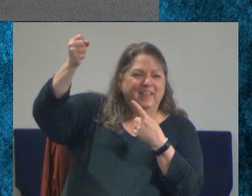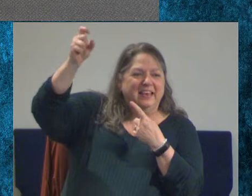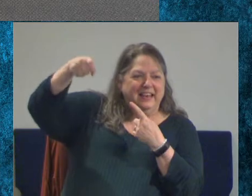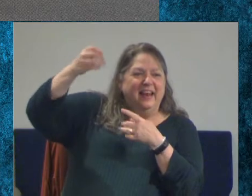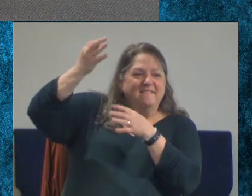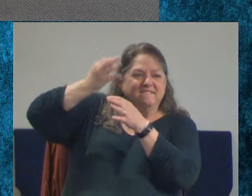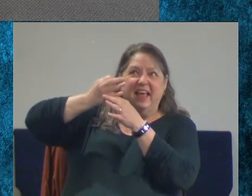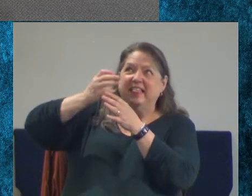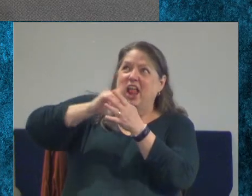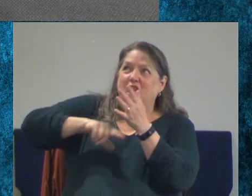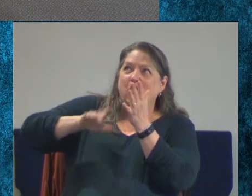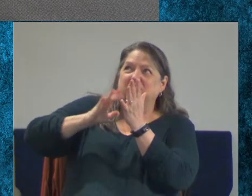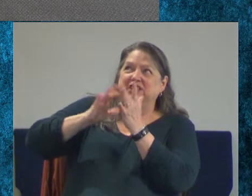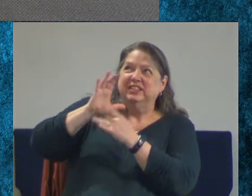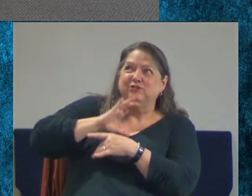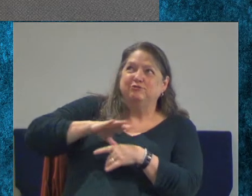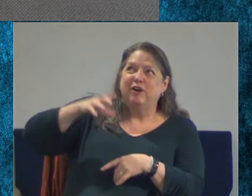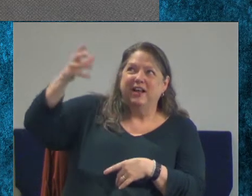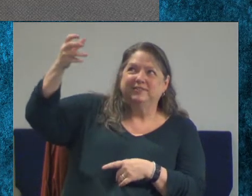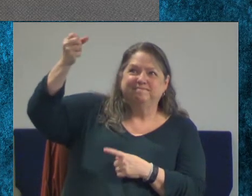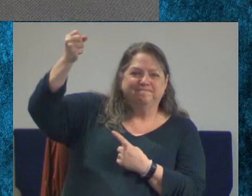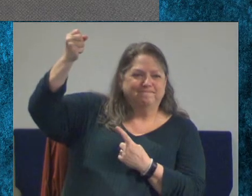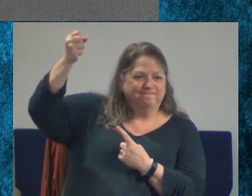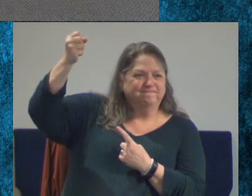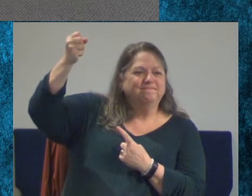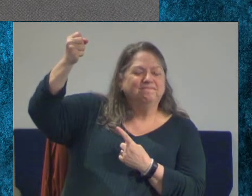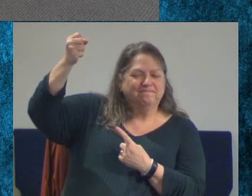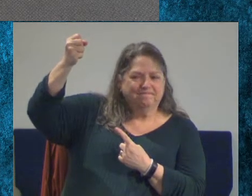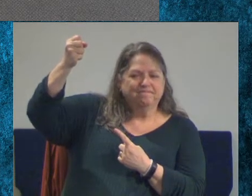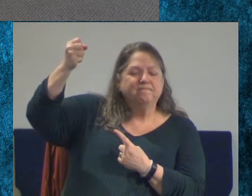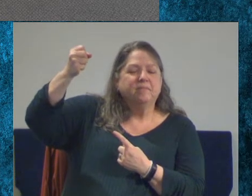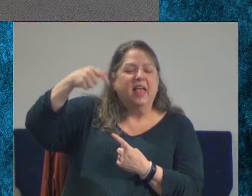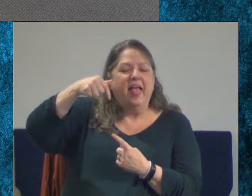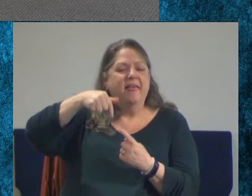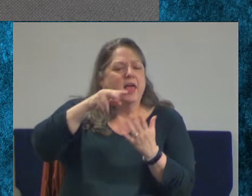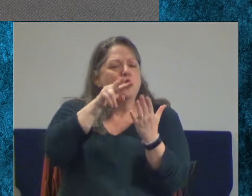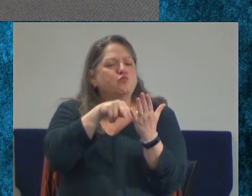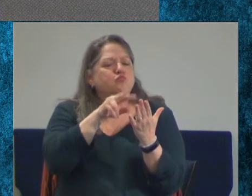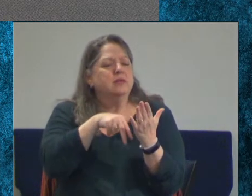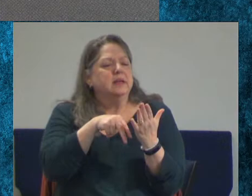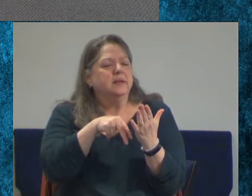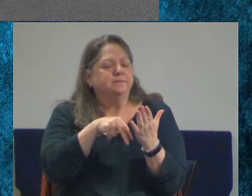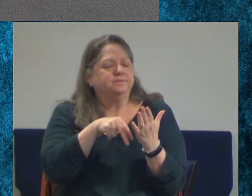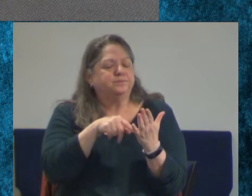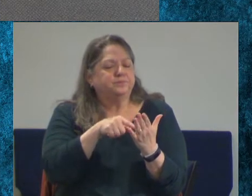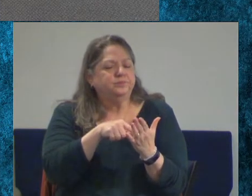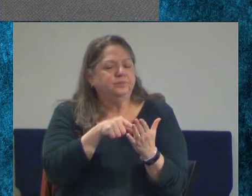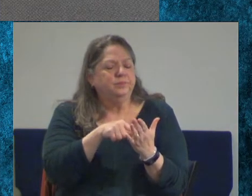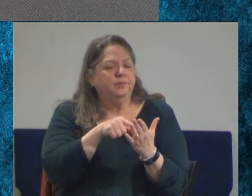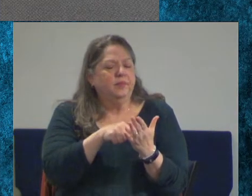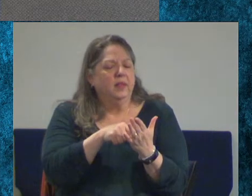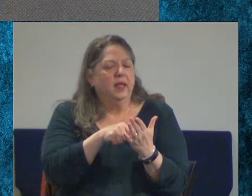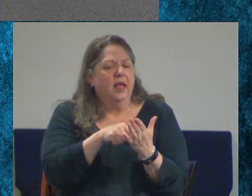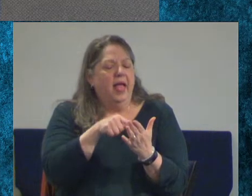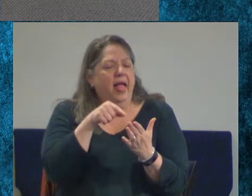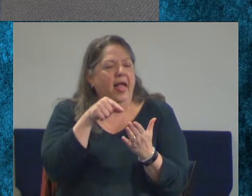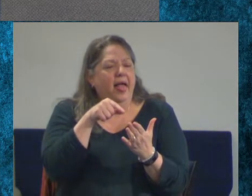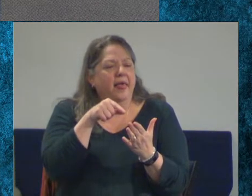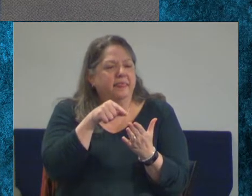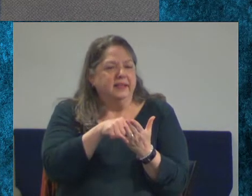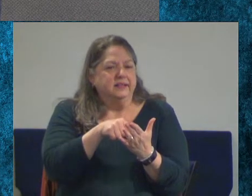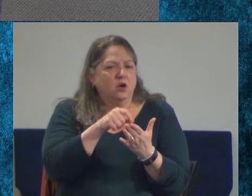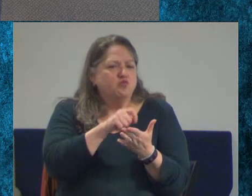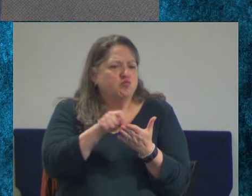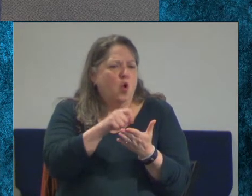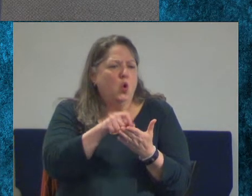Christ. I want to read to you from our late brother in Christ, James Kennedy, the founder of Evangelism Explosion.